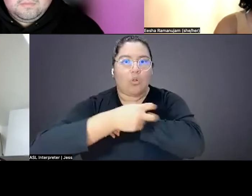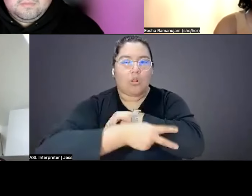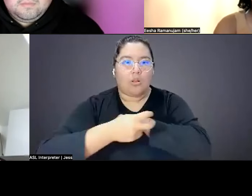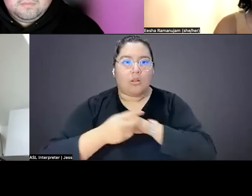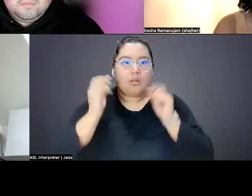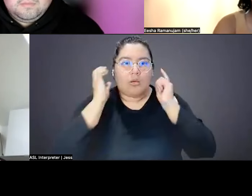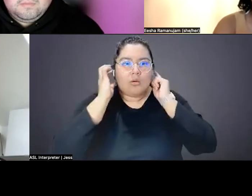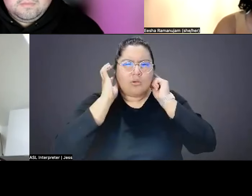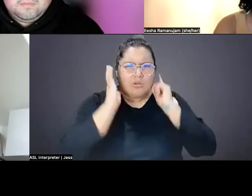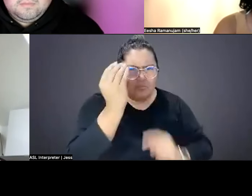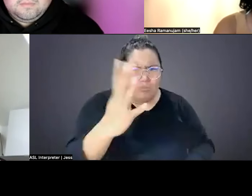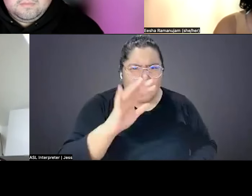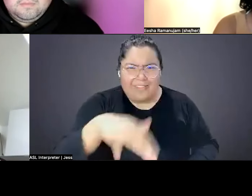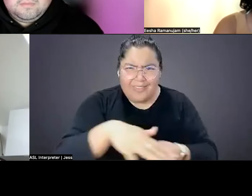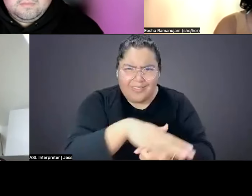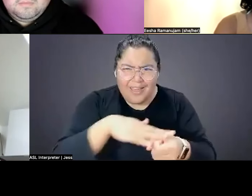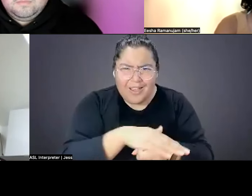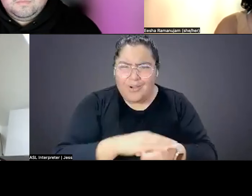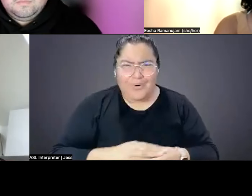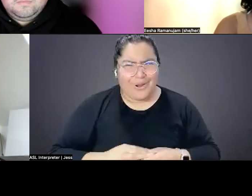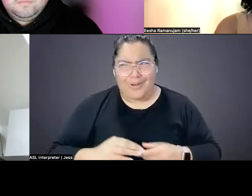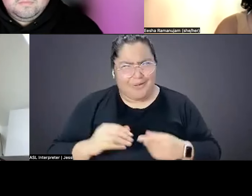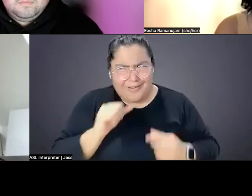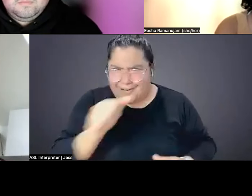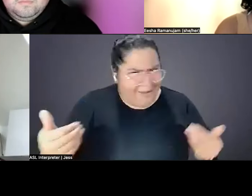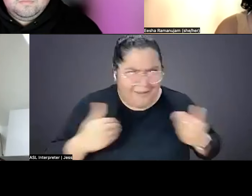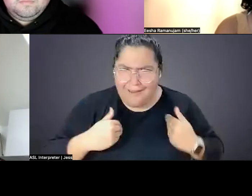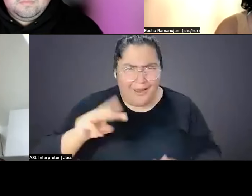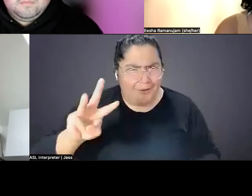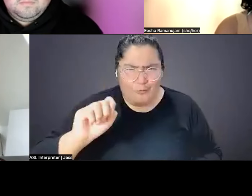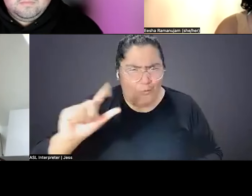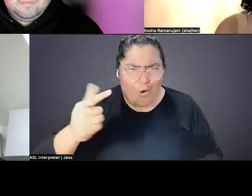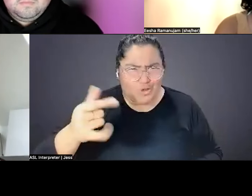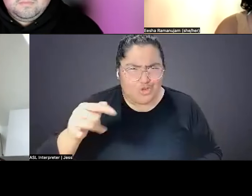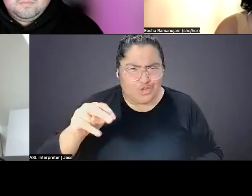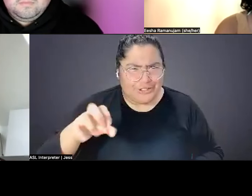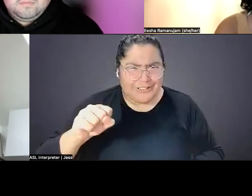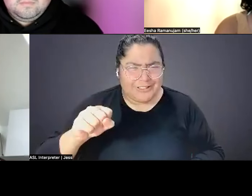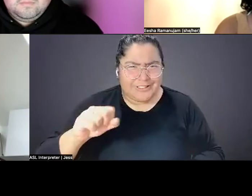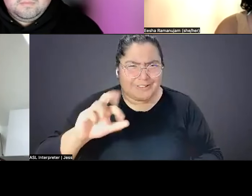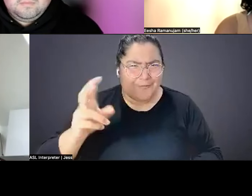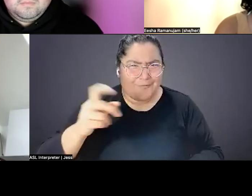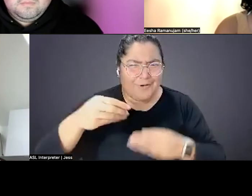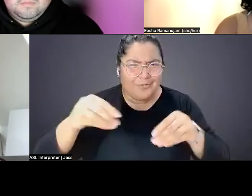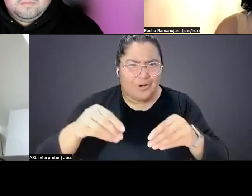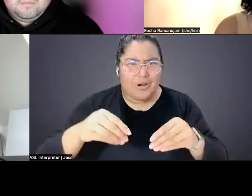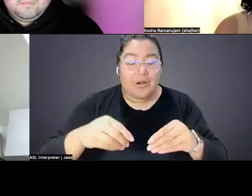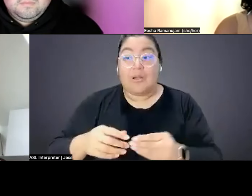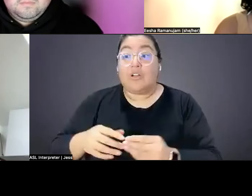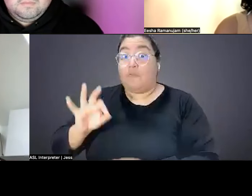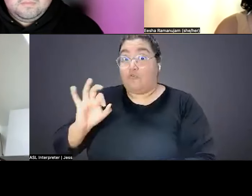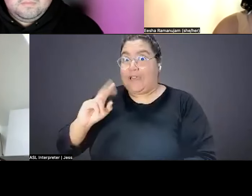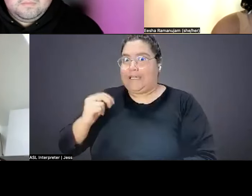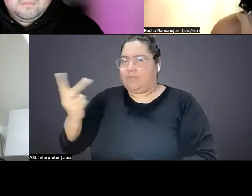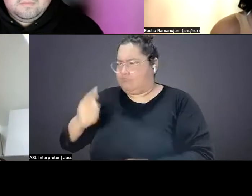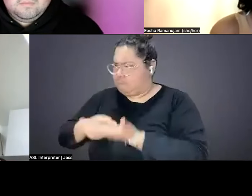in the location they were identifying. And so when I talked to Frankie, it turned out it was actually a CVS. But for me,